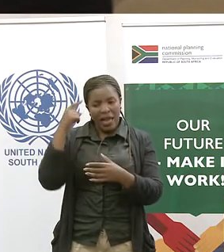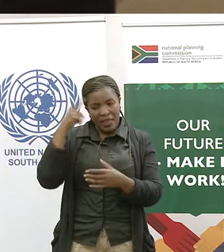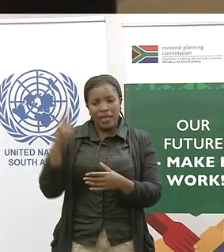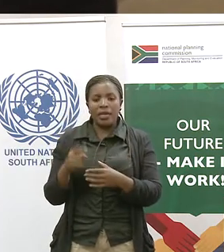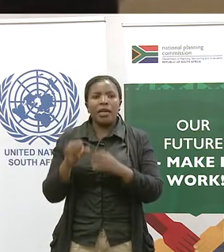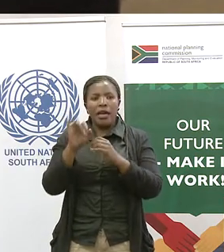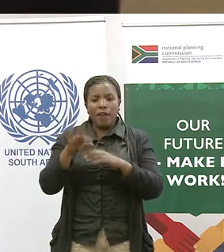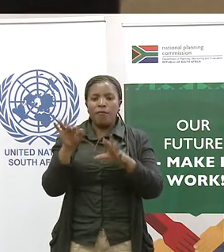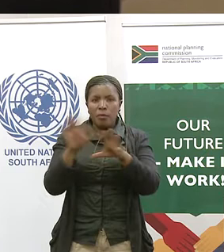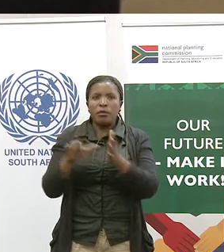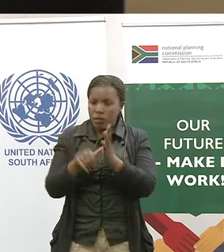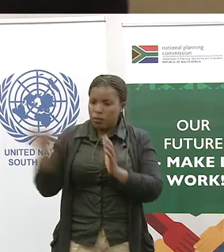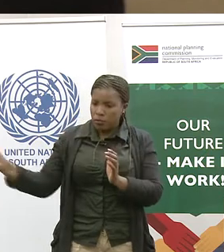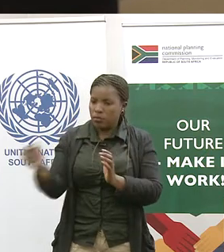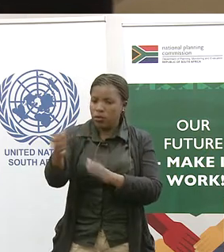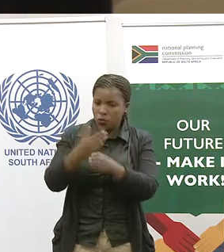disabilities.